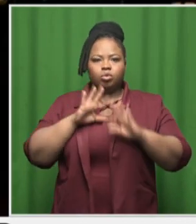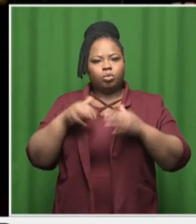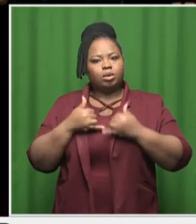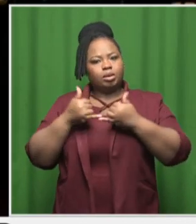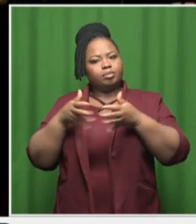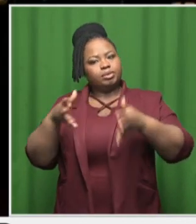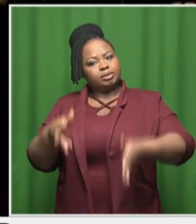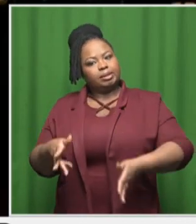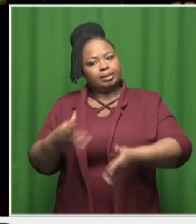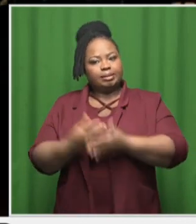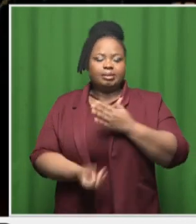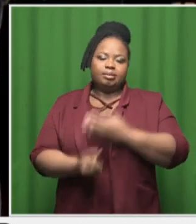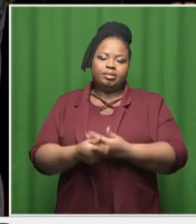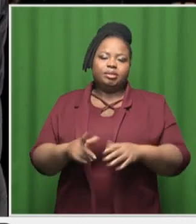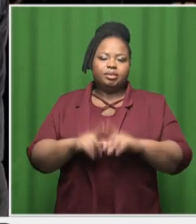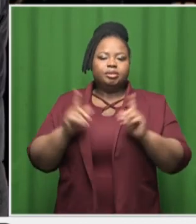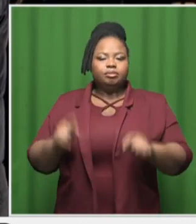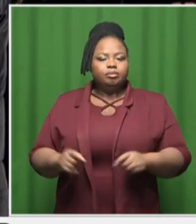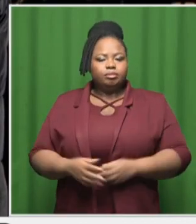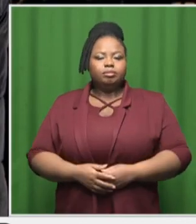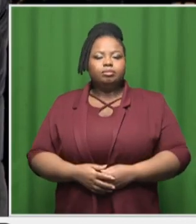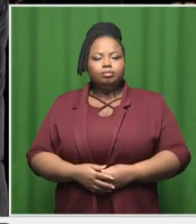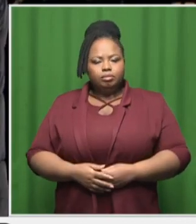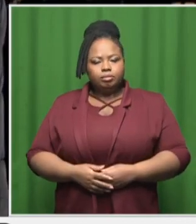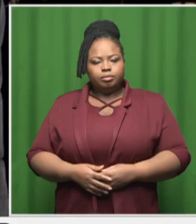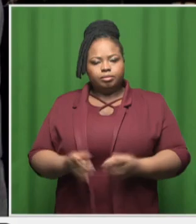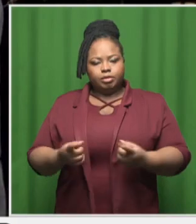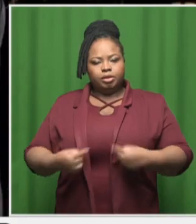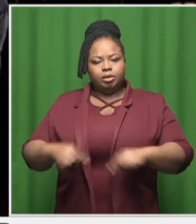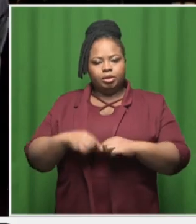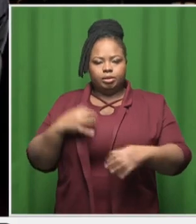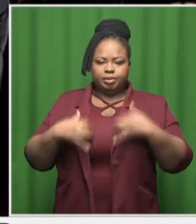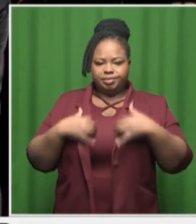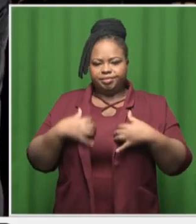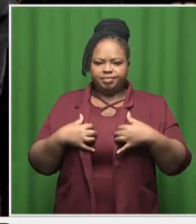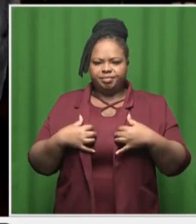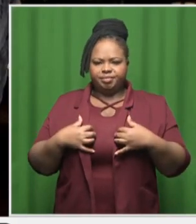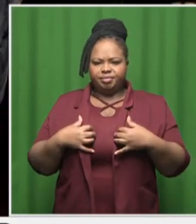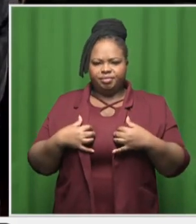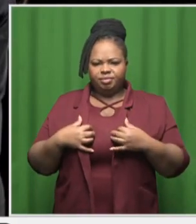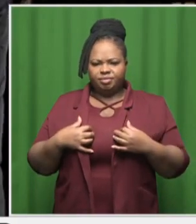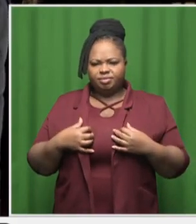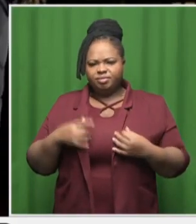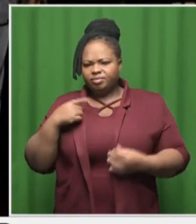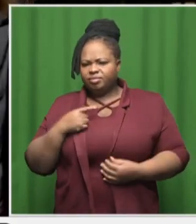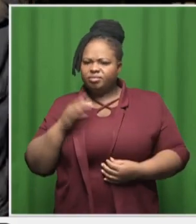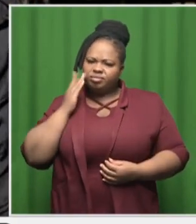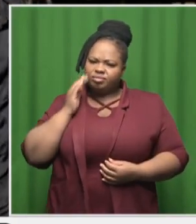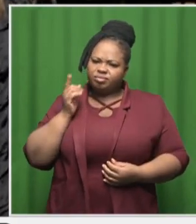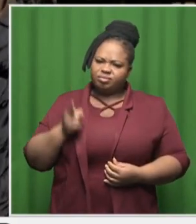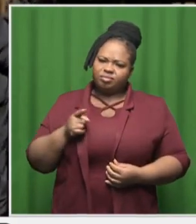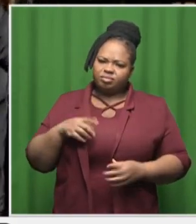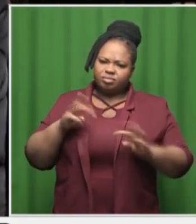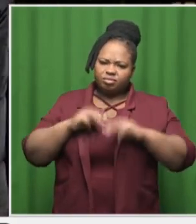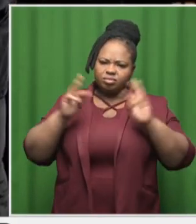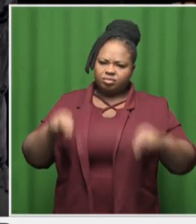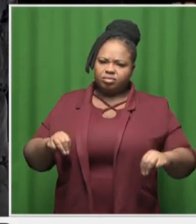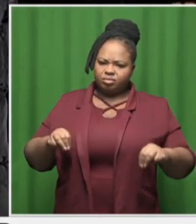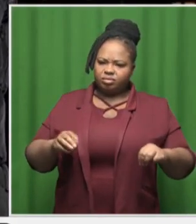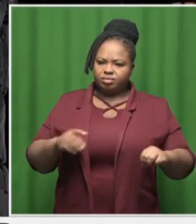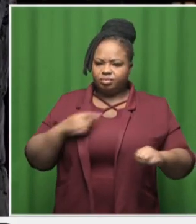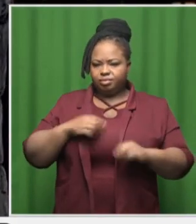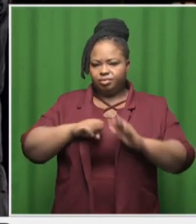is here, it's happening in Cape Town. As much as we are feeling the excitement, I'm sort of, and I was in the McDonald's behind us, because that's